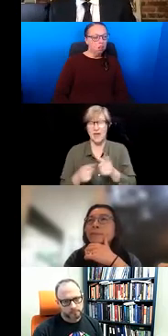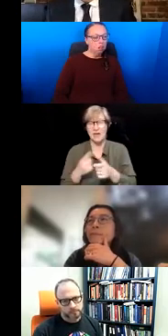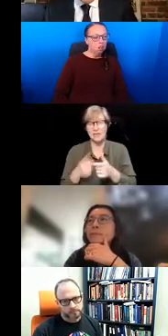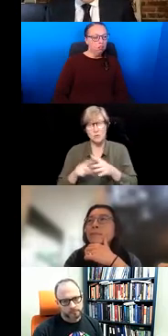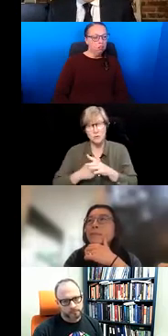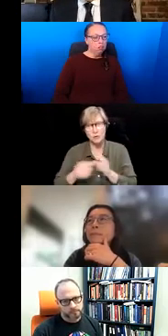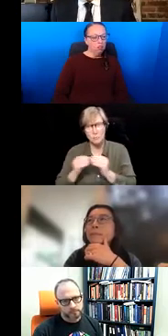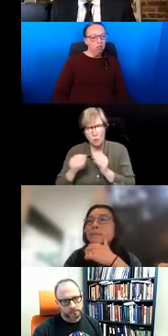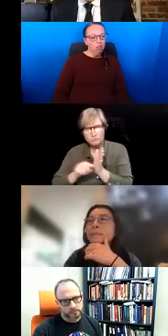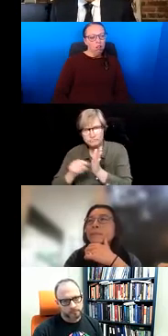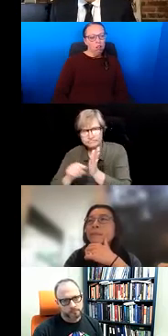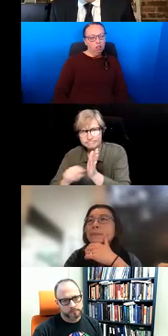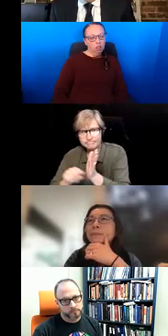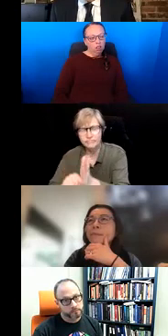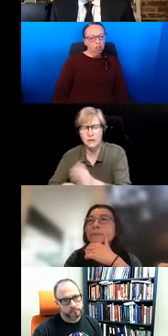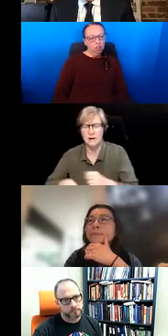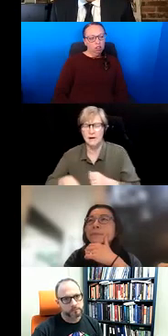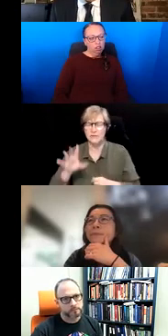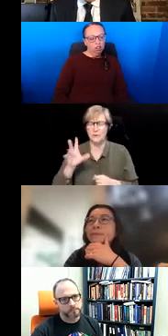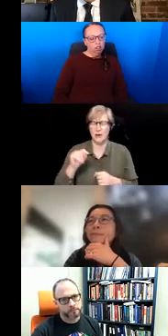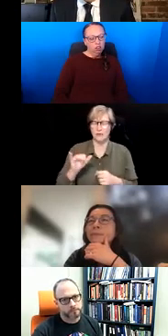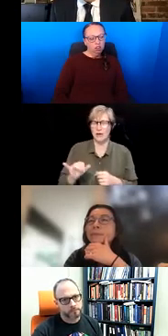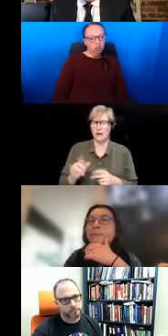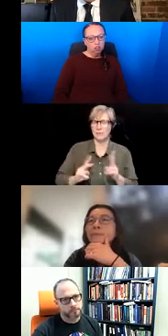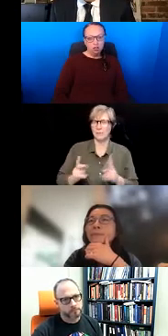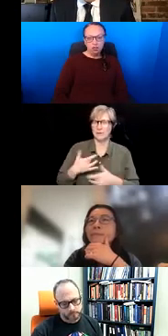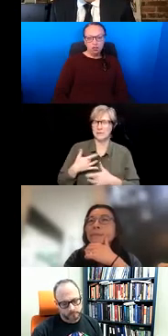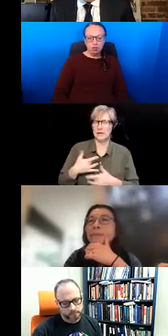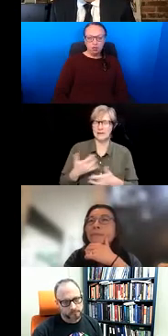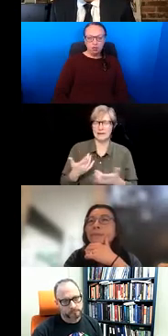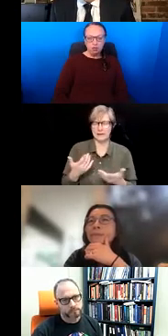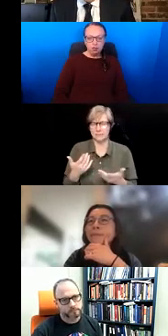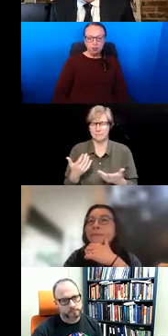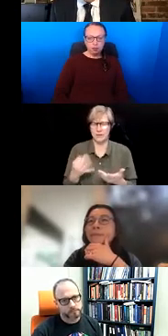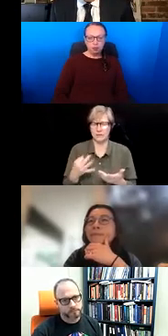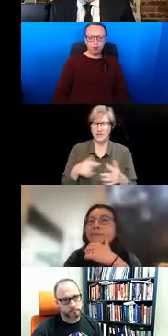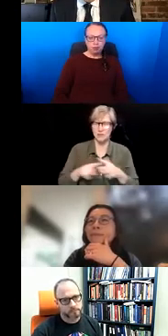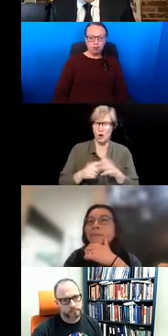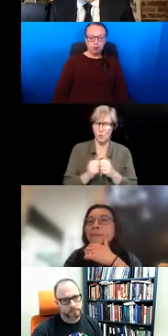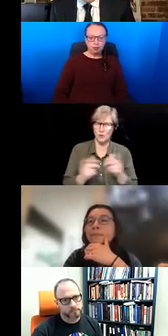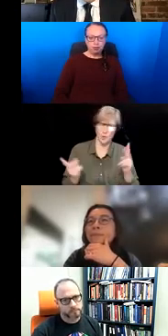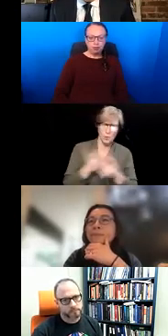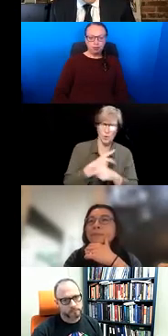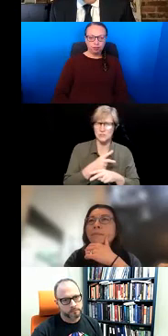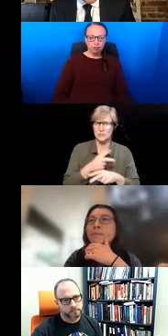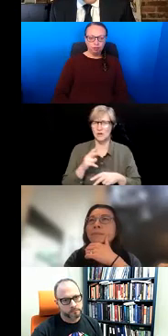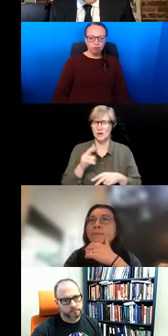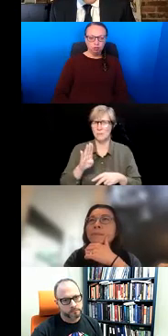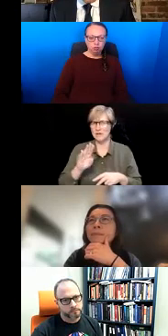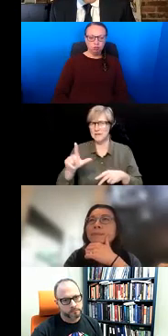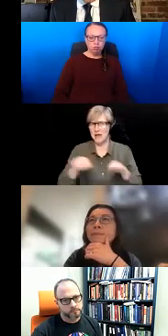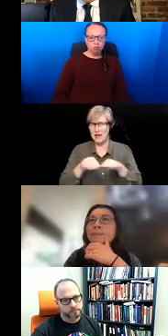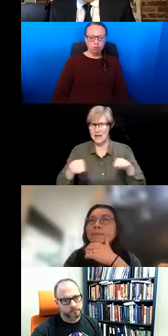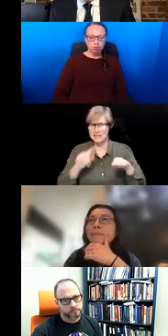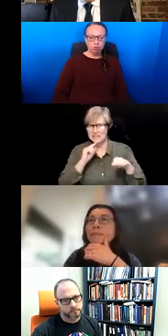bit further, that it tended to be the case that individuals who started with worse baseline severity appeared to